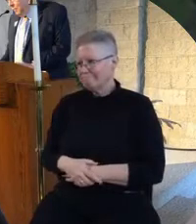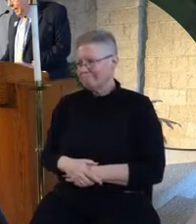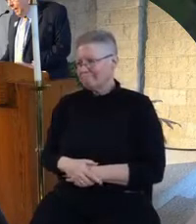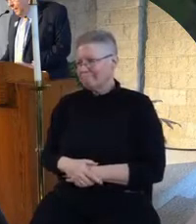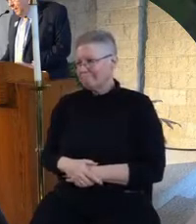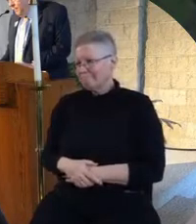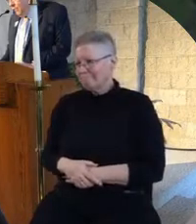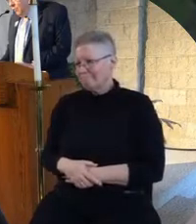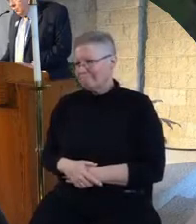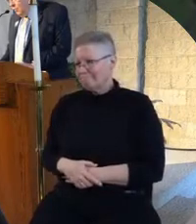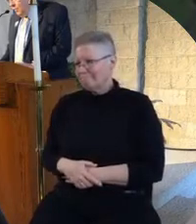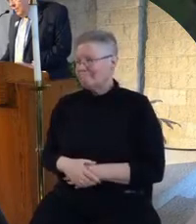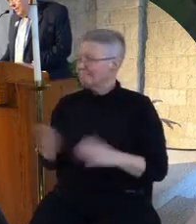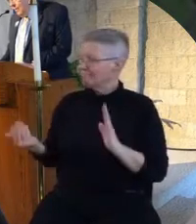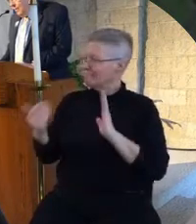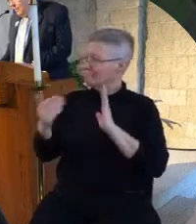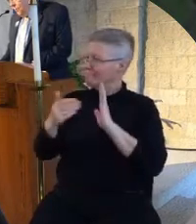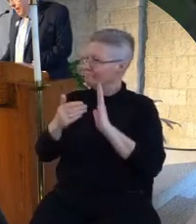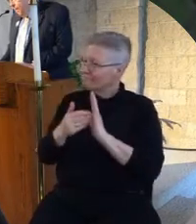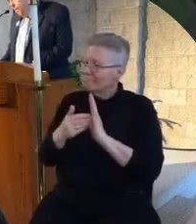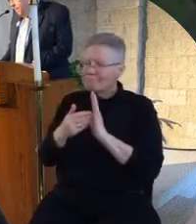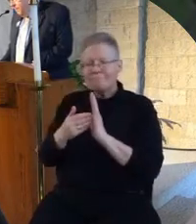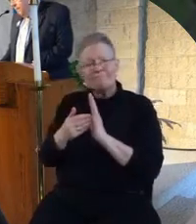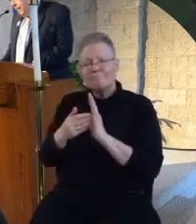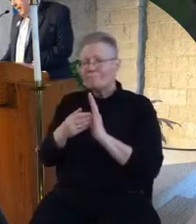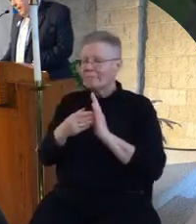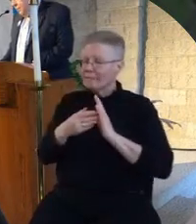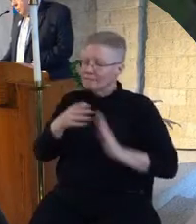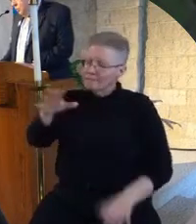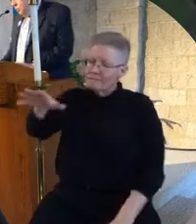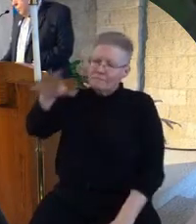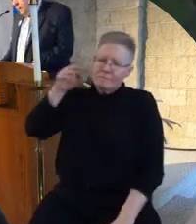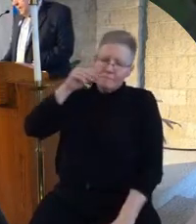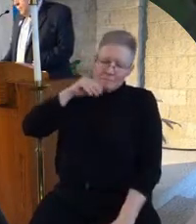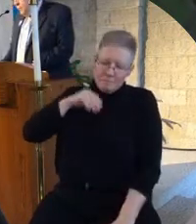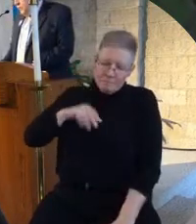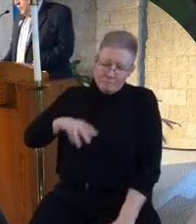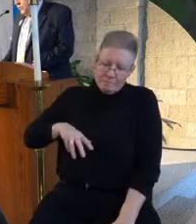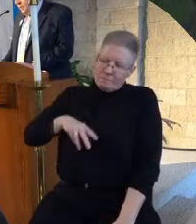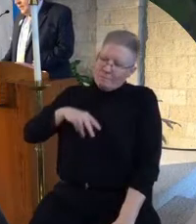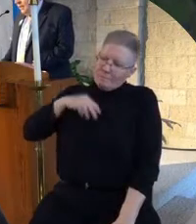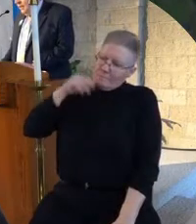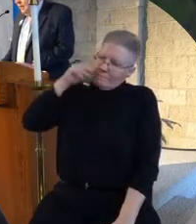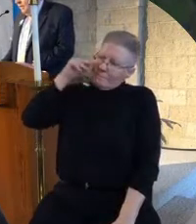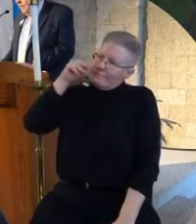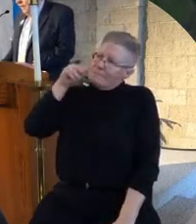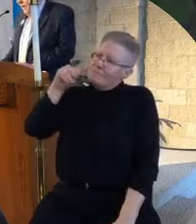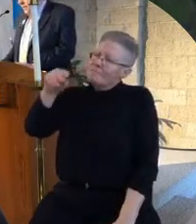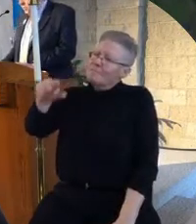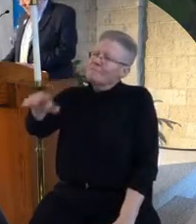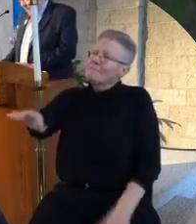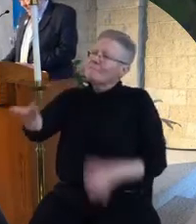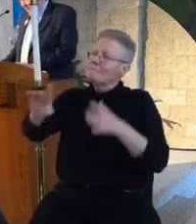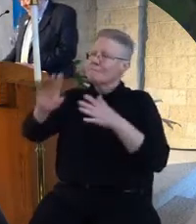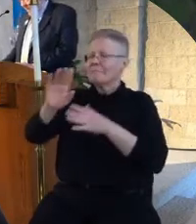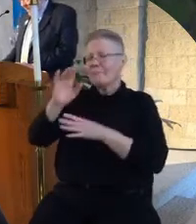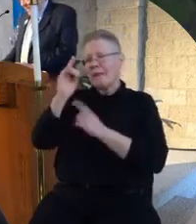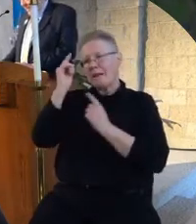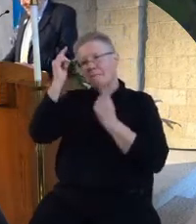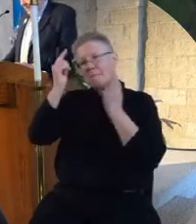So again, let me invite you just to take that deep breath, and as you do, begin to return to this time and this